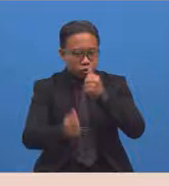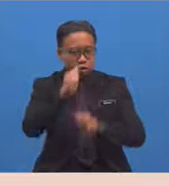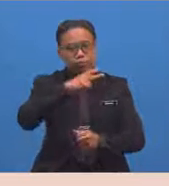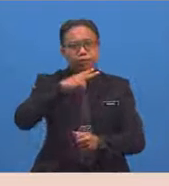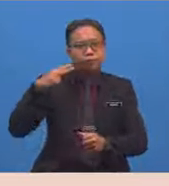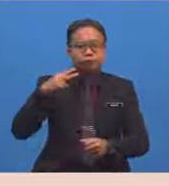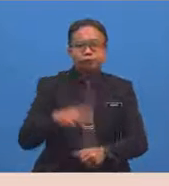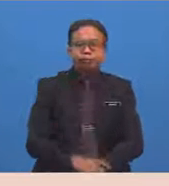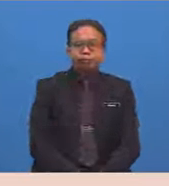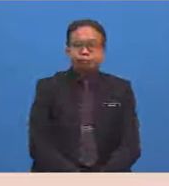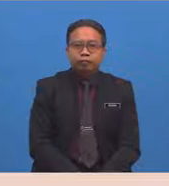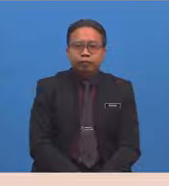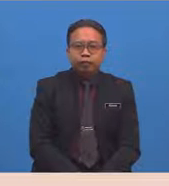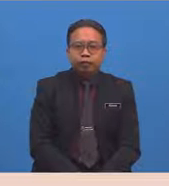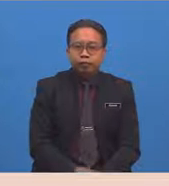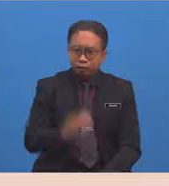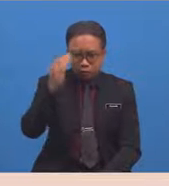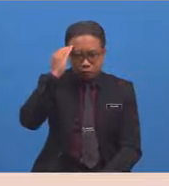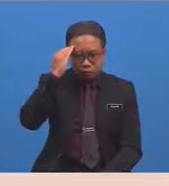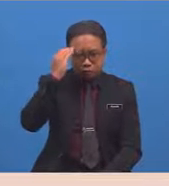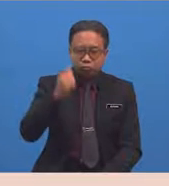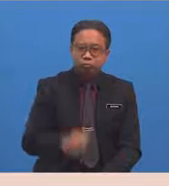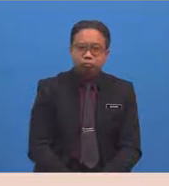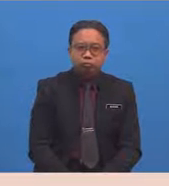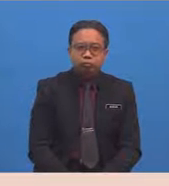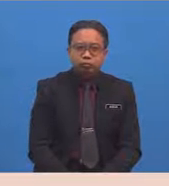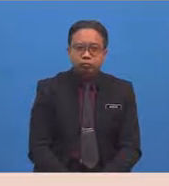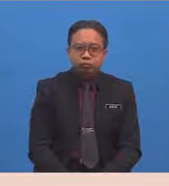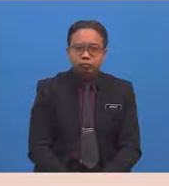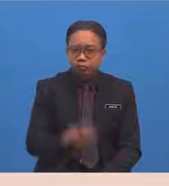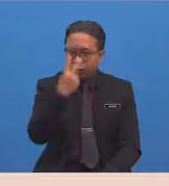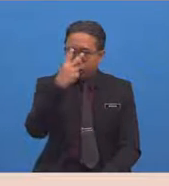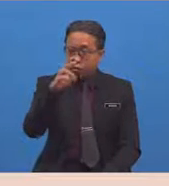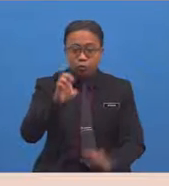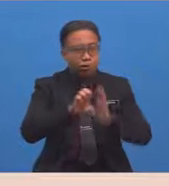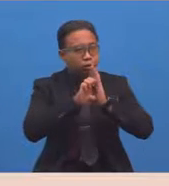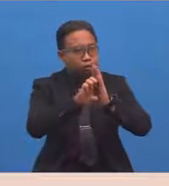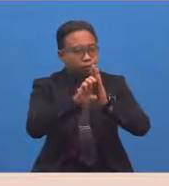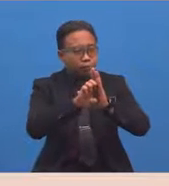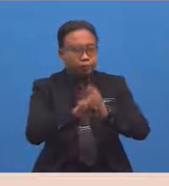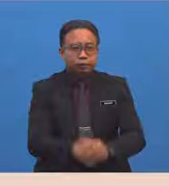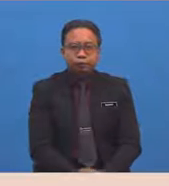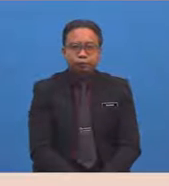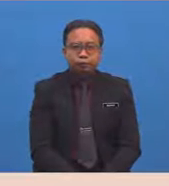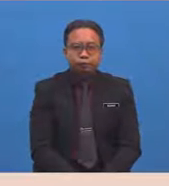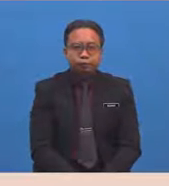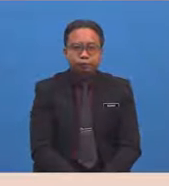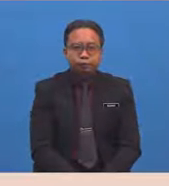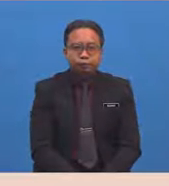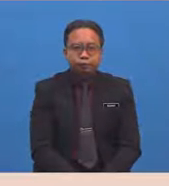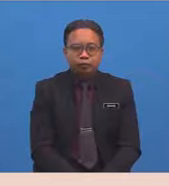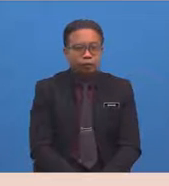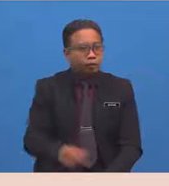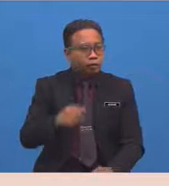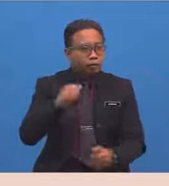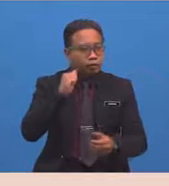verbs. Are you clueless about what I'm saying? Well, let's look at some examples. Trust me,